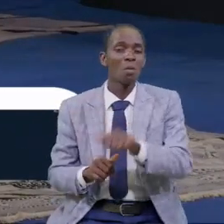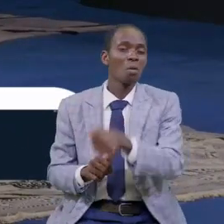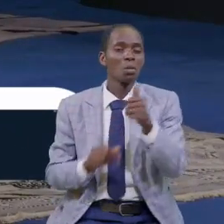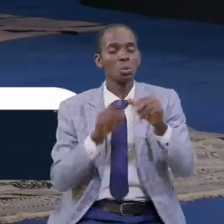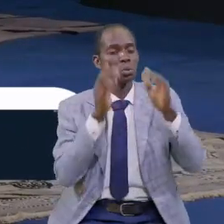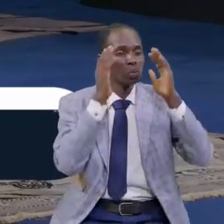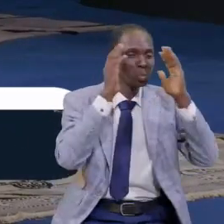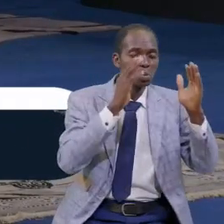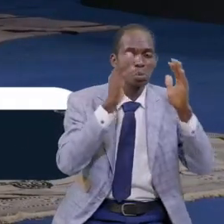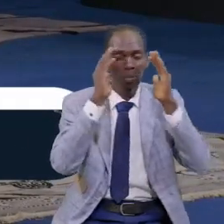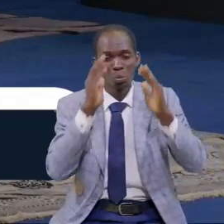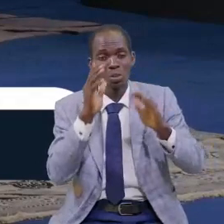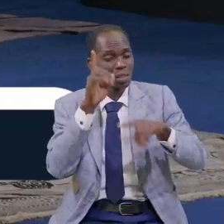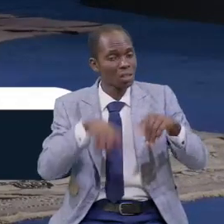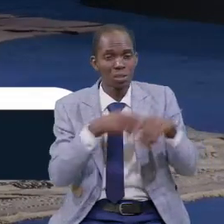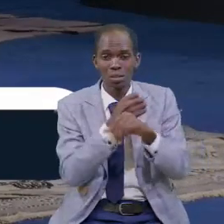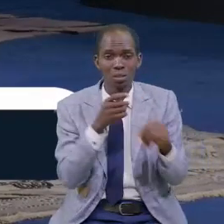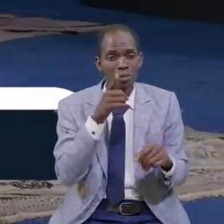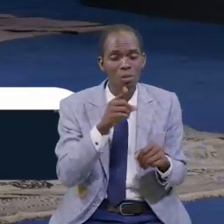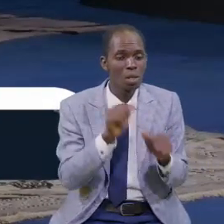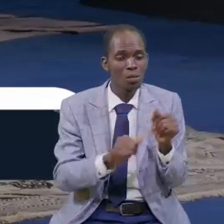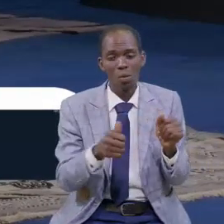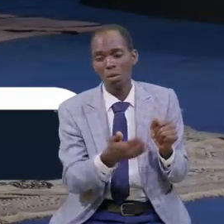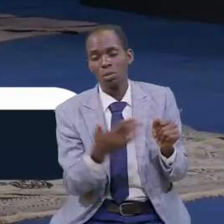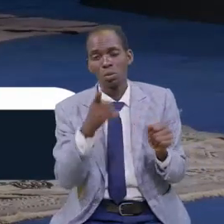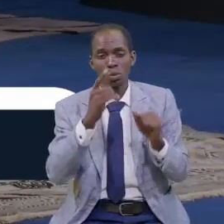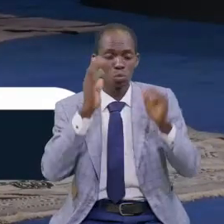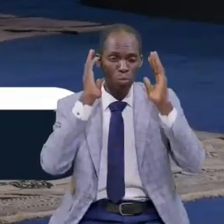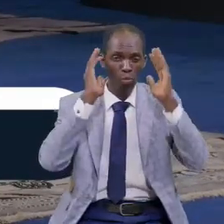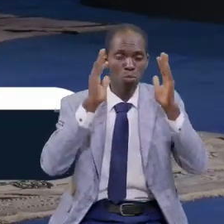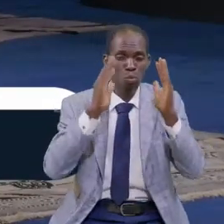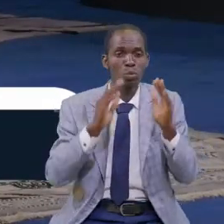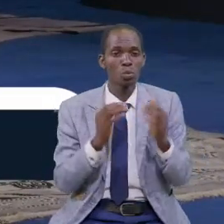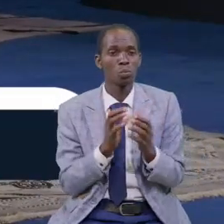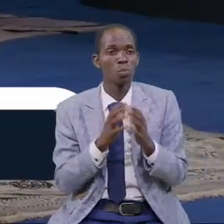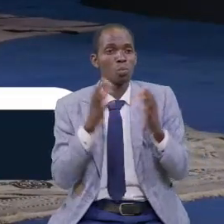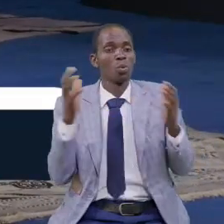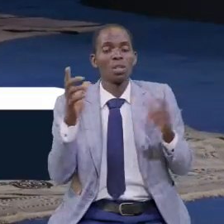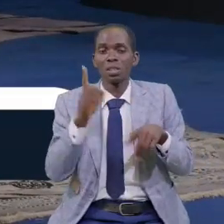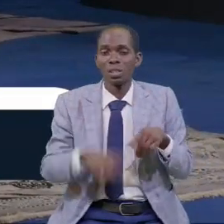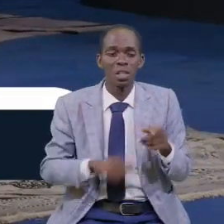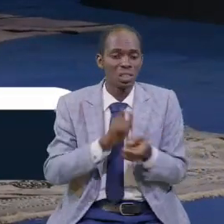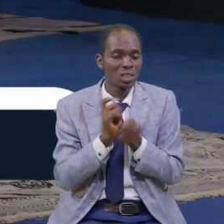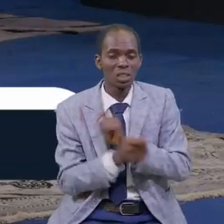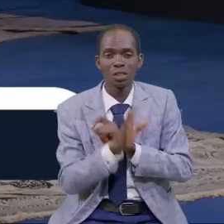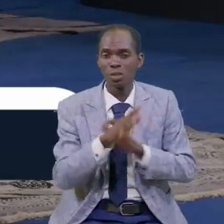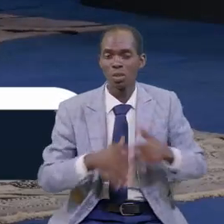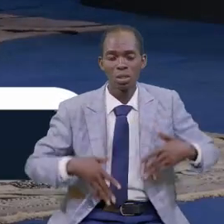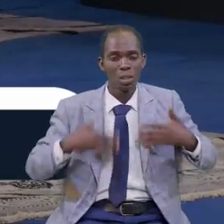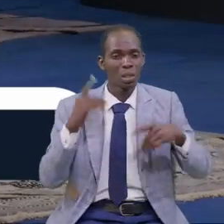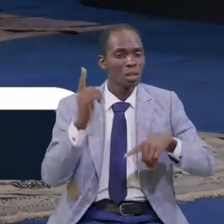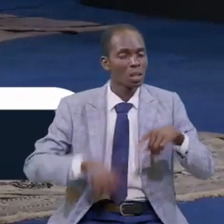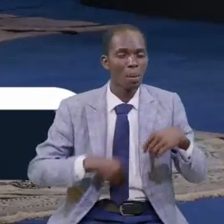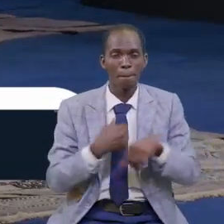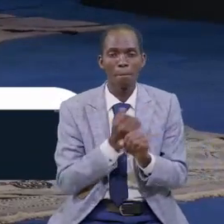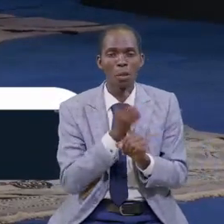for eternity. Any other thing you look at cannot change your life and make you qualified to